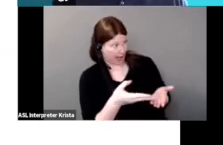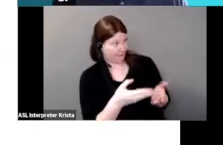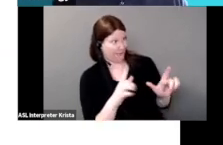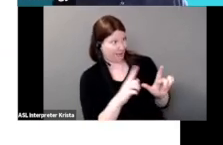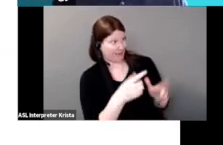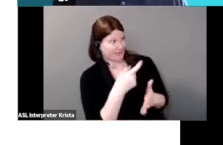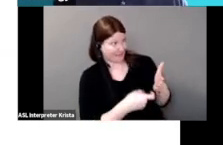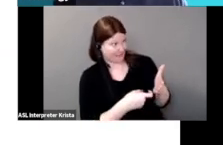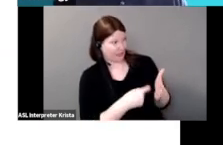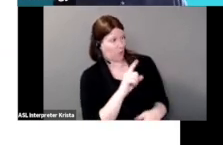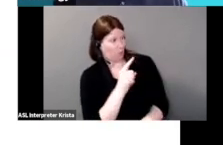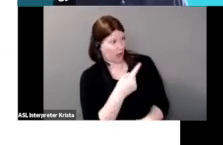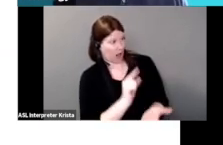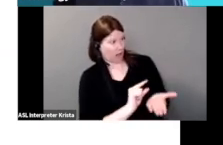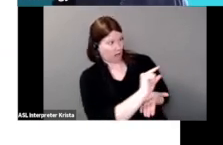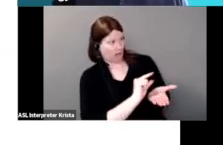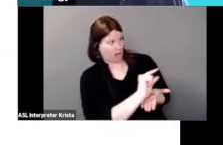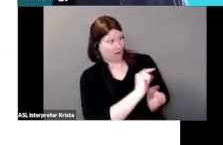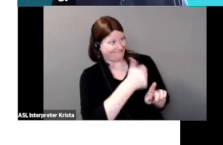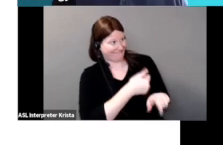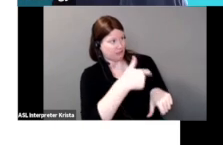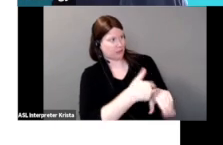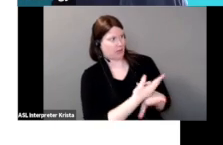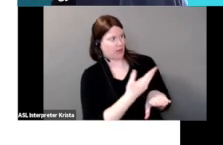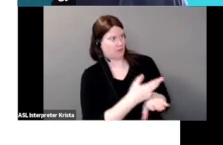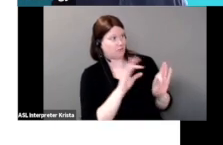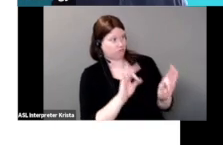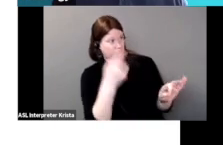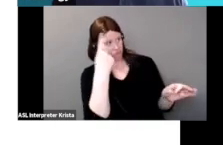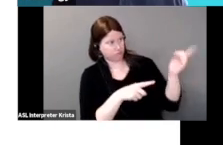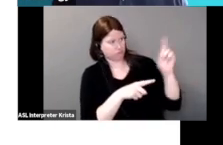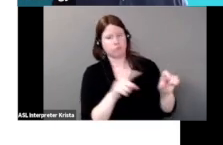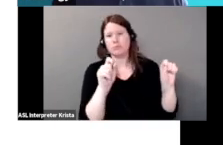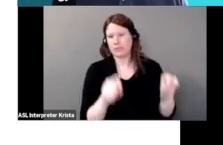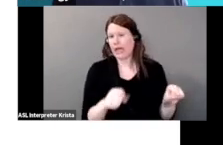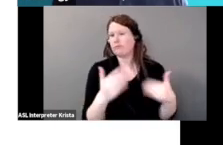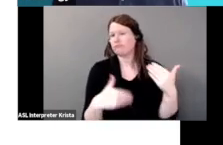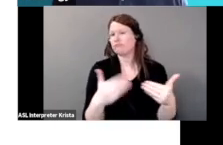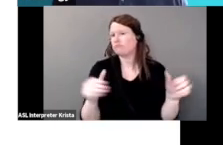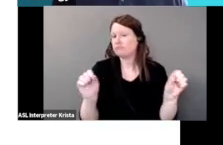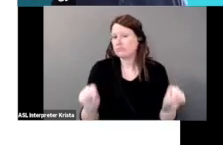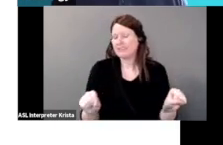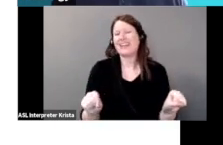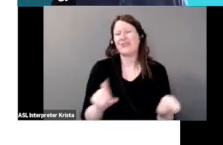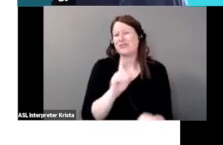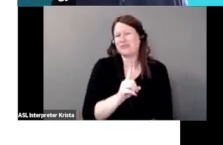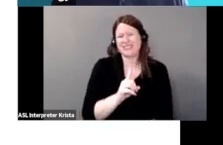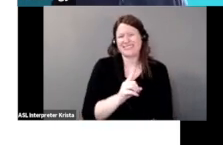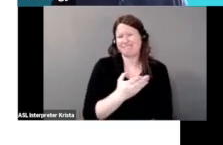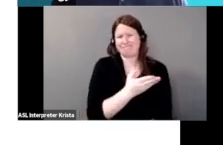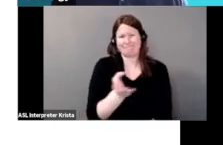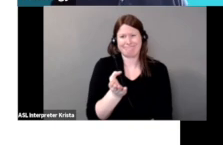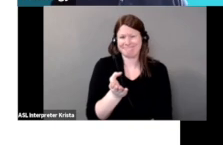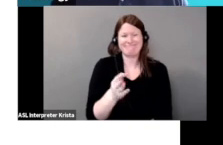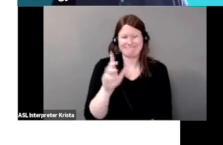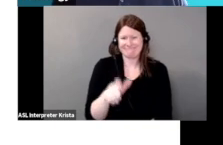now going to license that patent to them. It is essentially up to you to police that. there